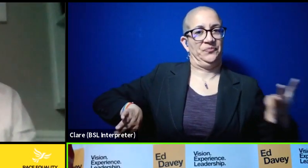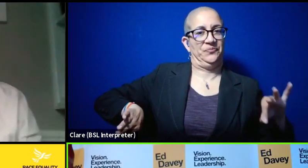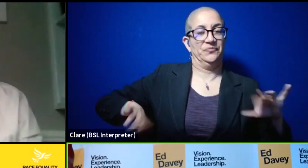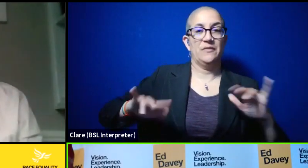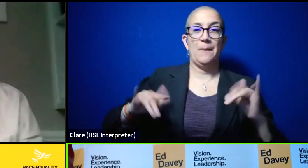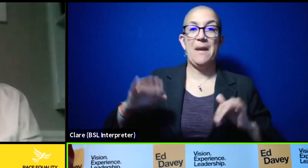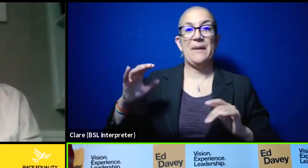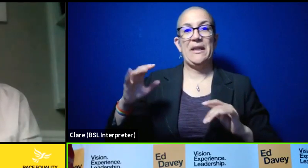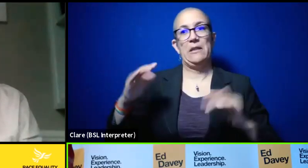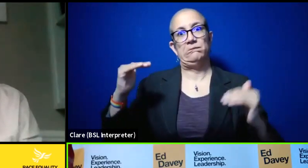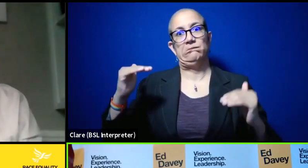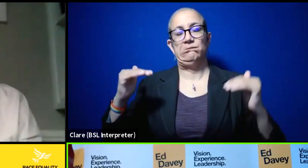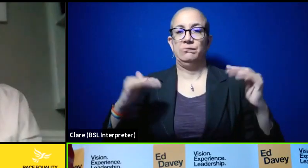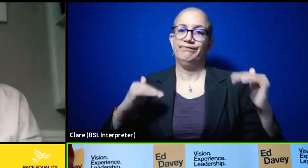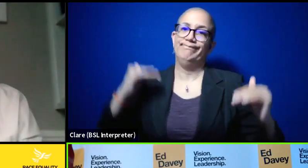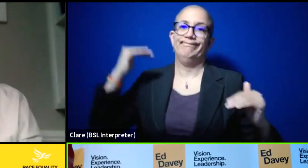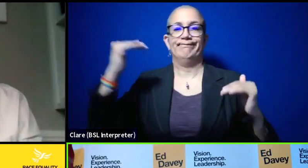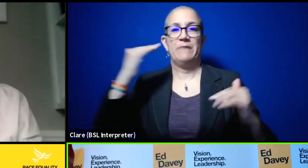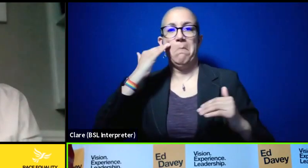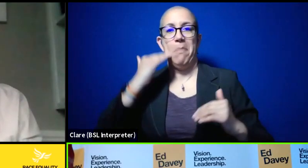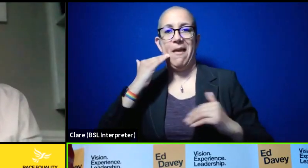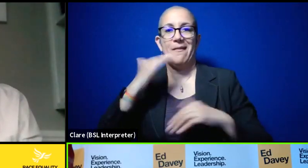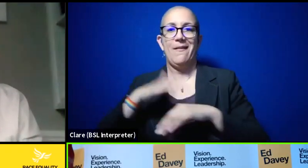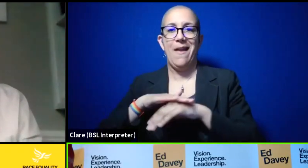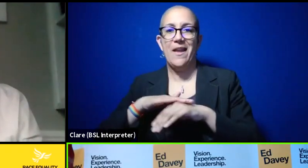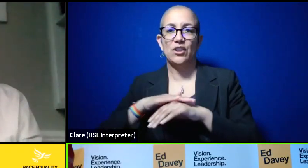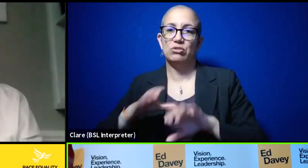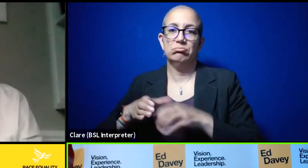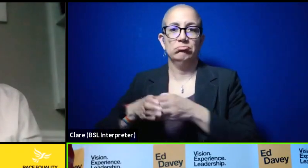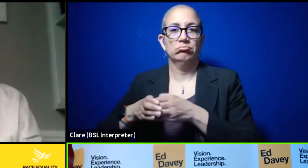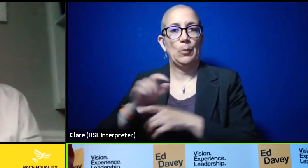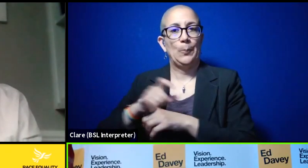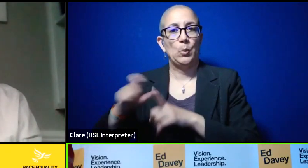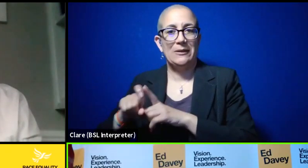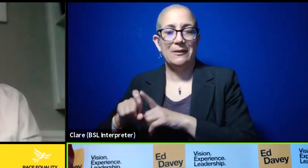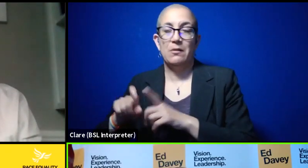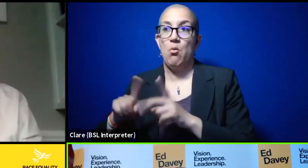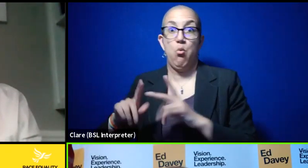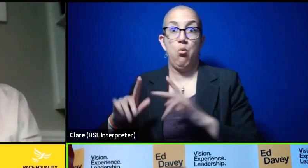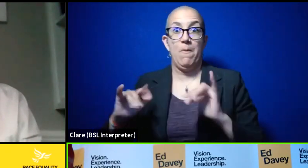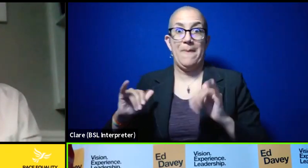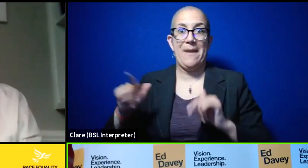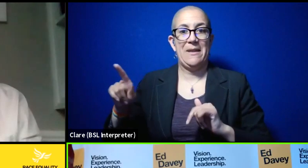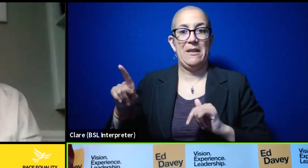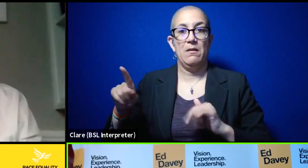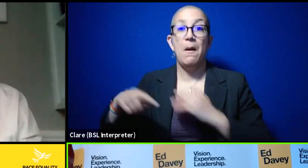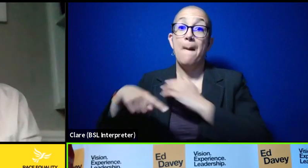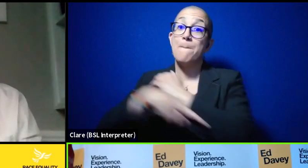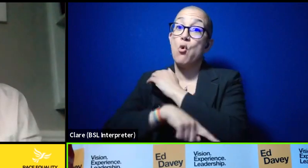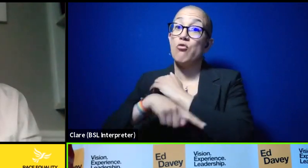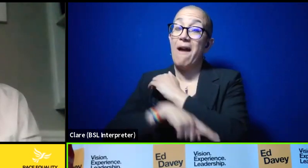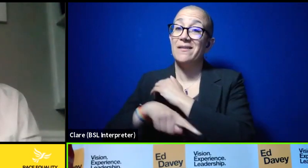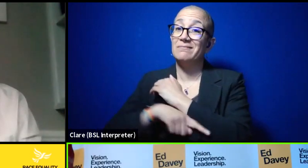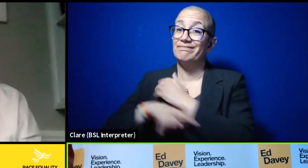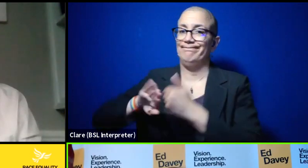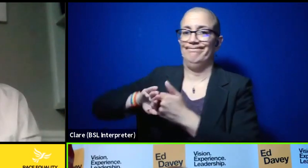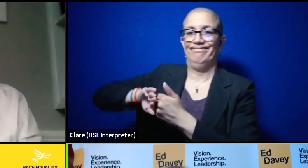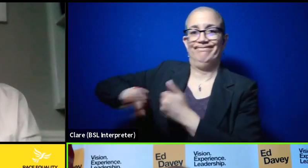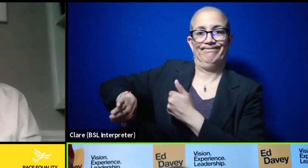disproportionately Black, Asian, minority ethnic communities, but might also be poorer kids.